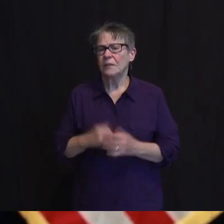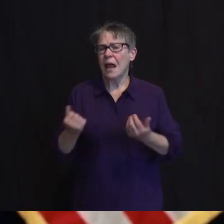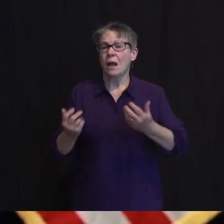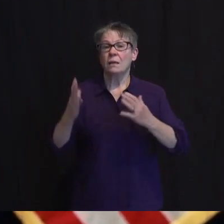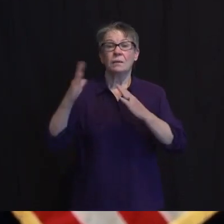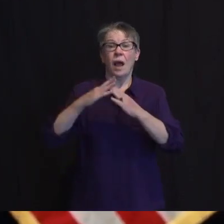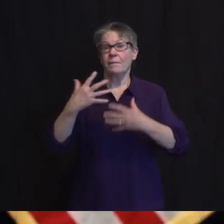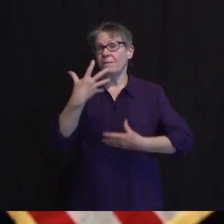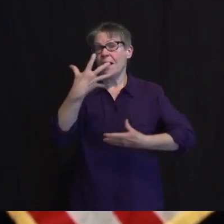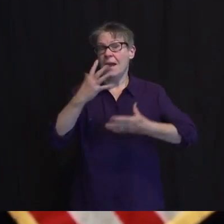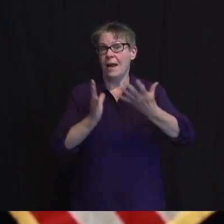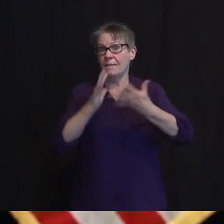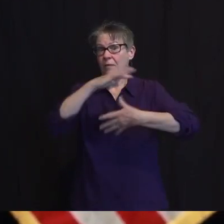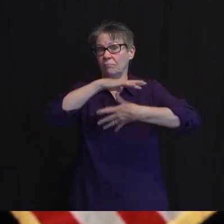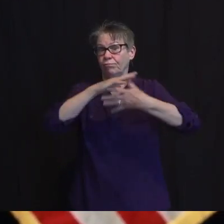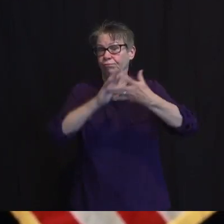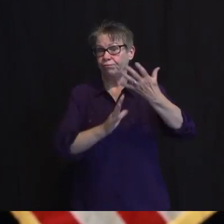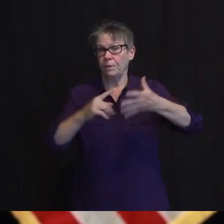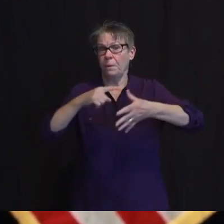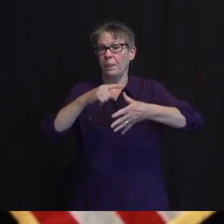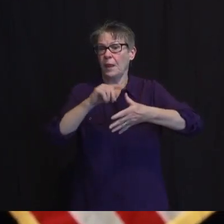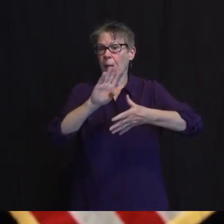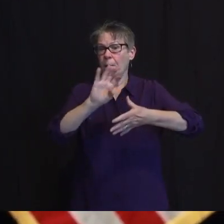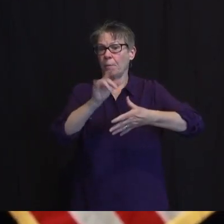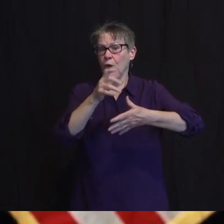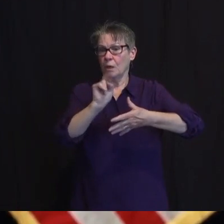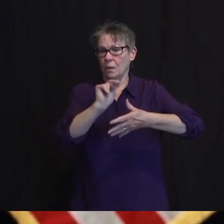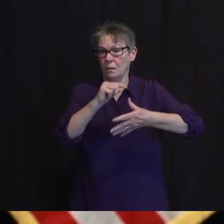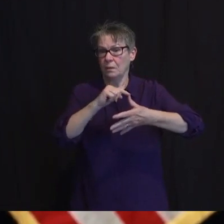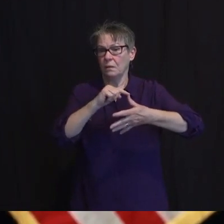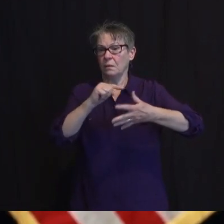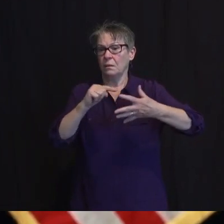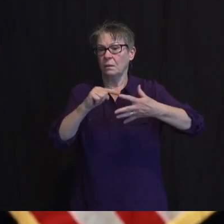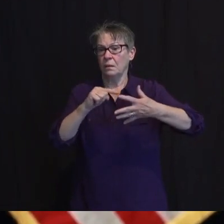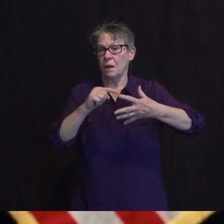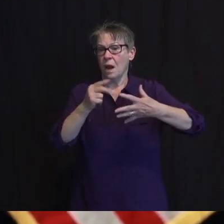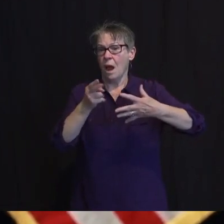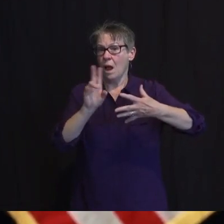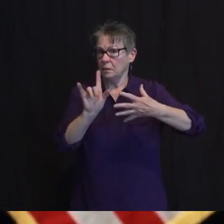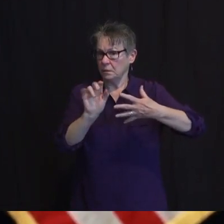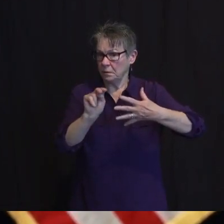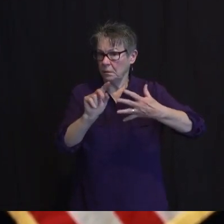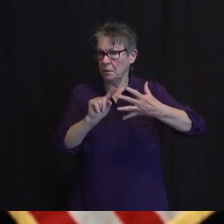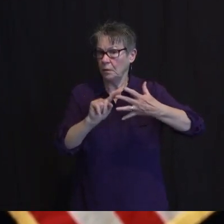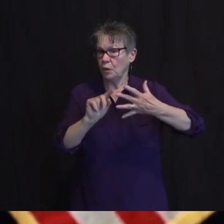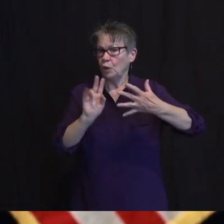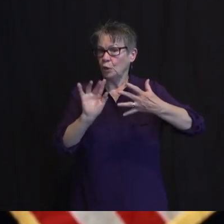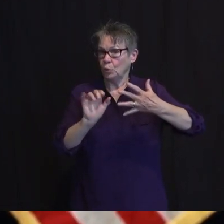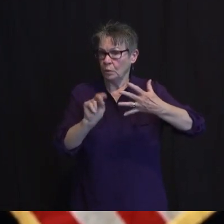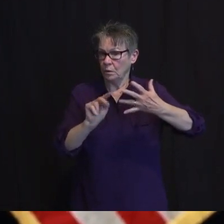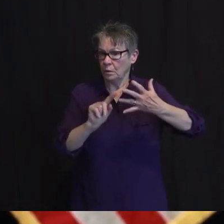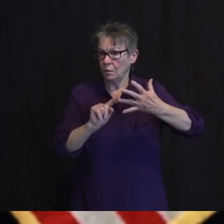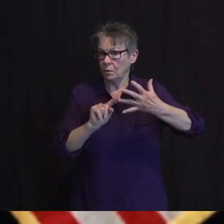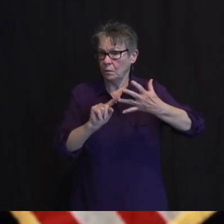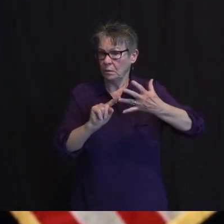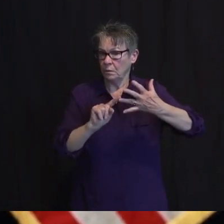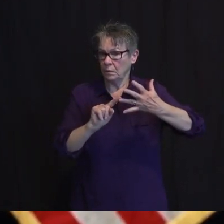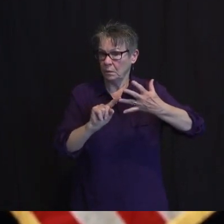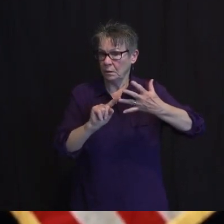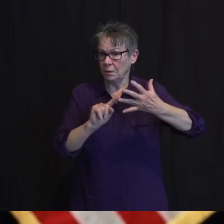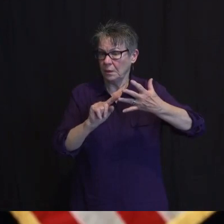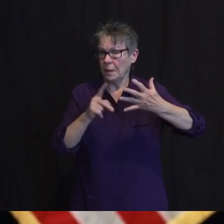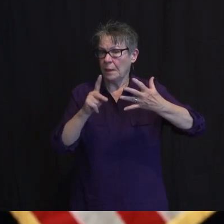Essex, 3, Union, 4, and Middlesex just ahead of Passaic for our top, actually 6 counties. Did you hit race